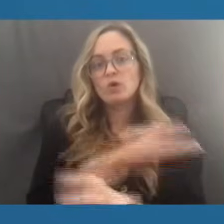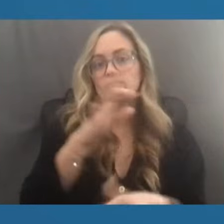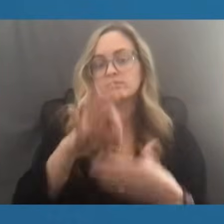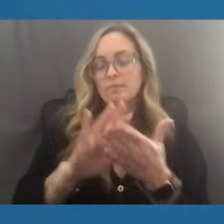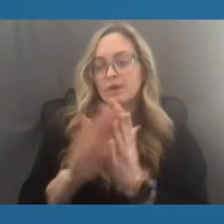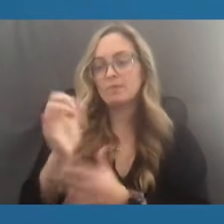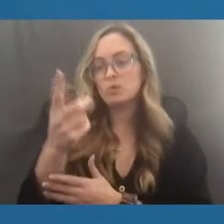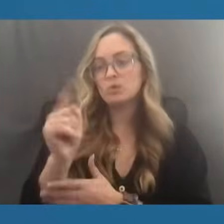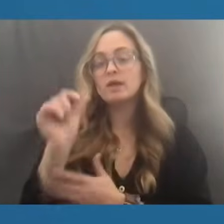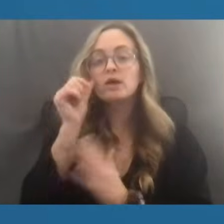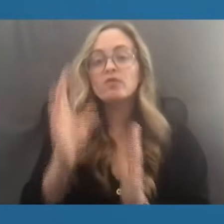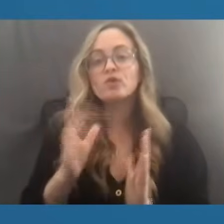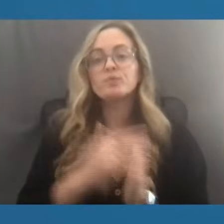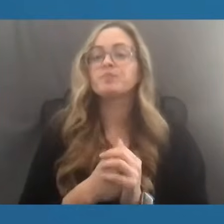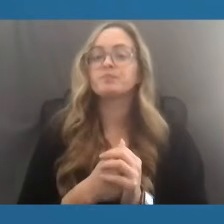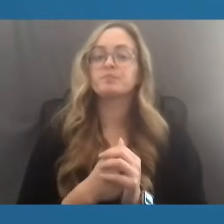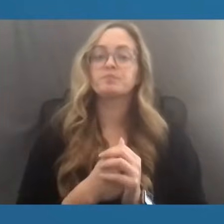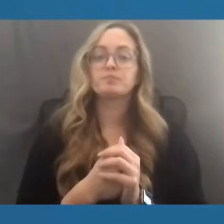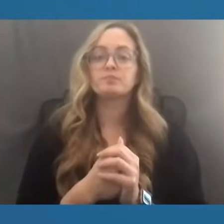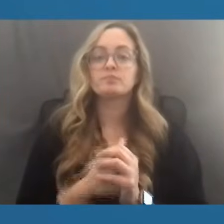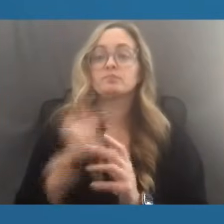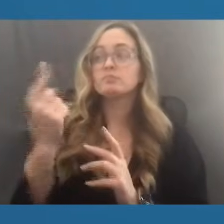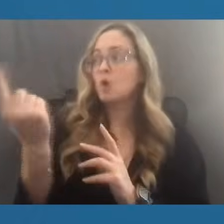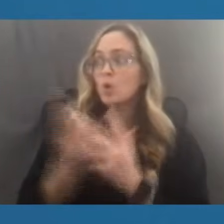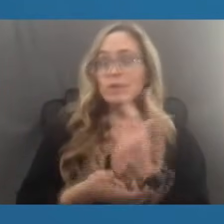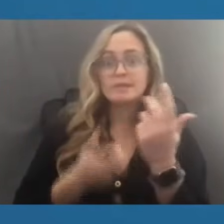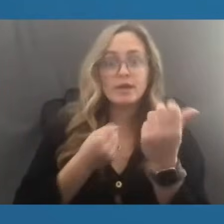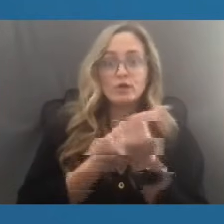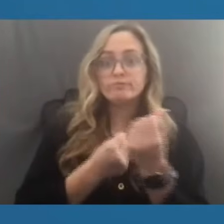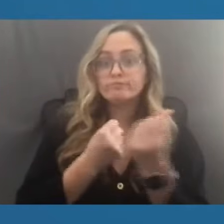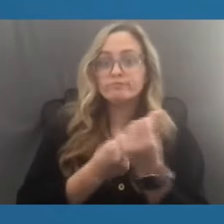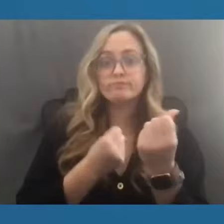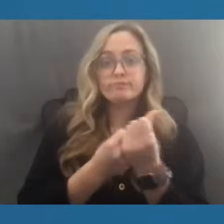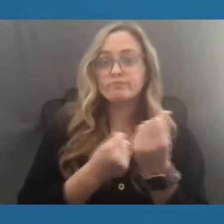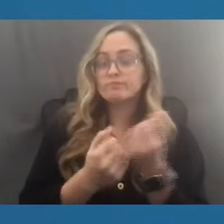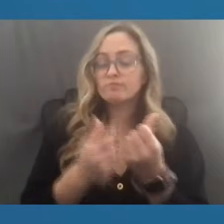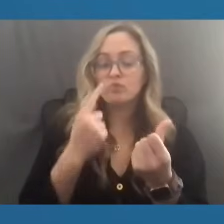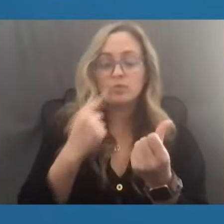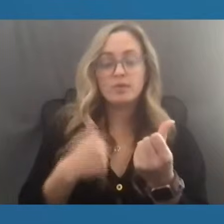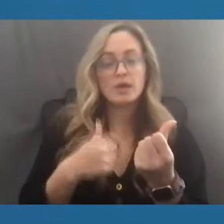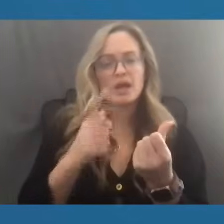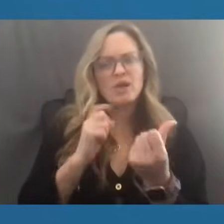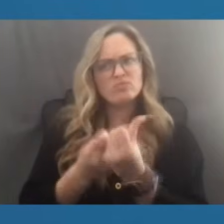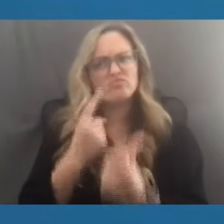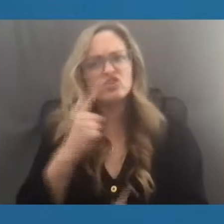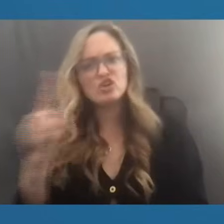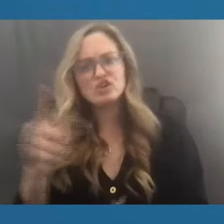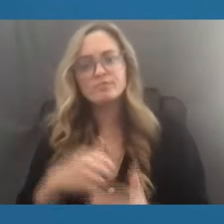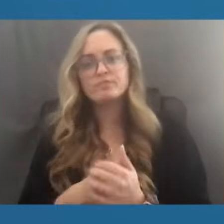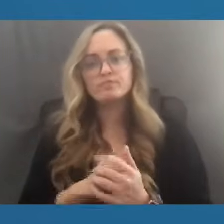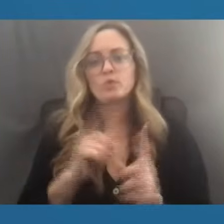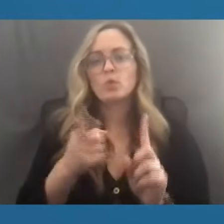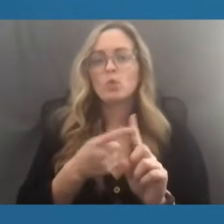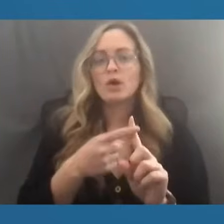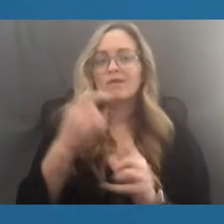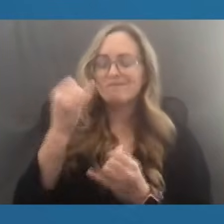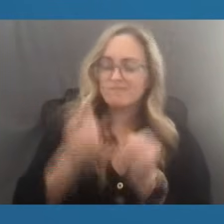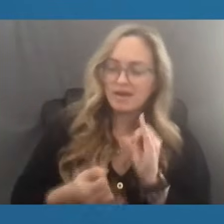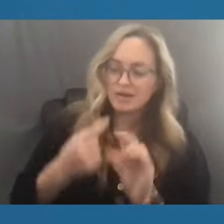governor. And she was always at my side, and I was at her side when she was in her final